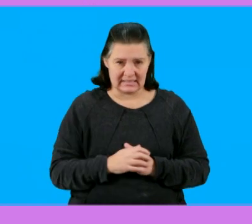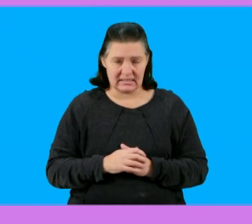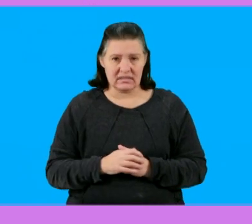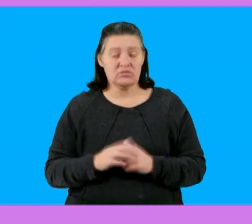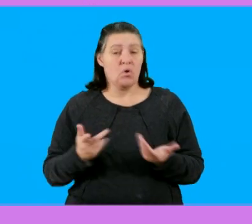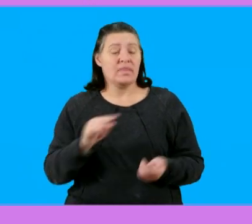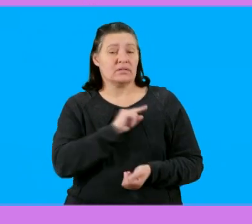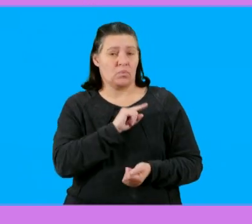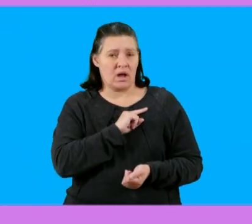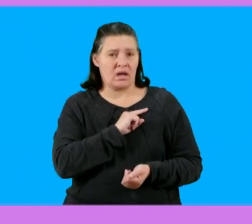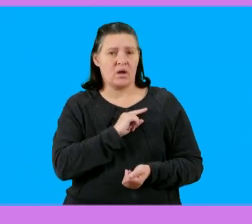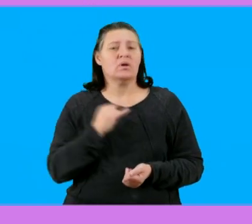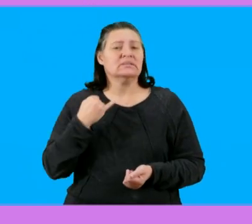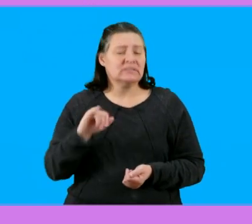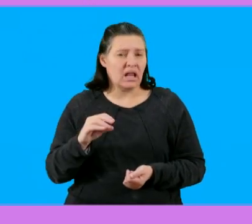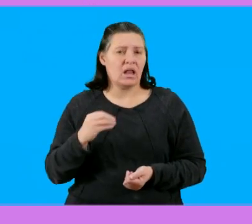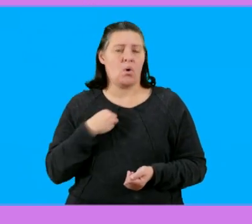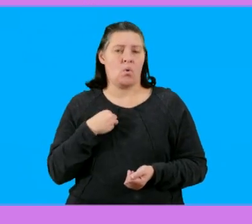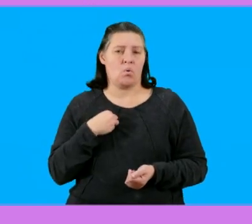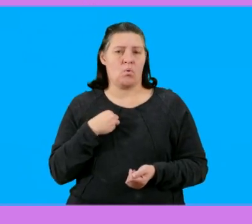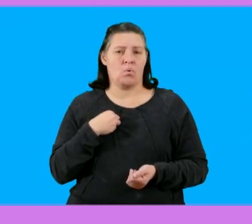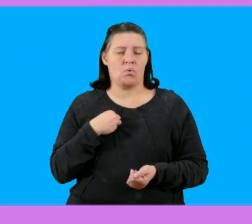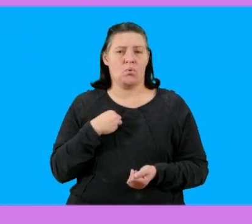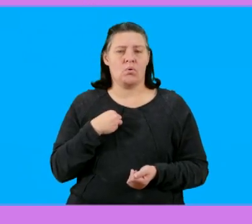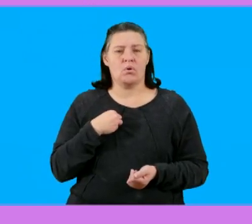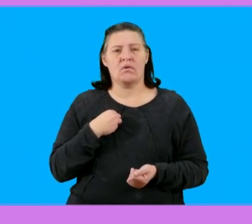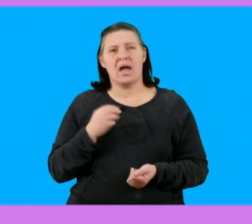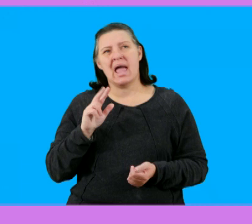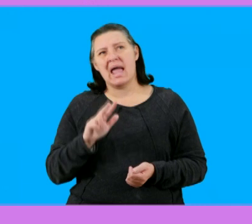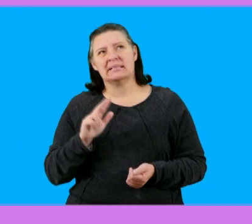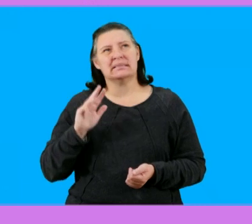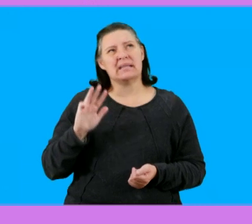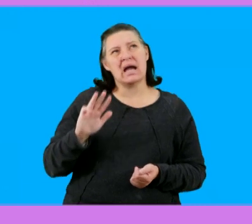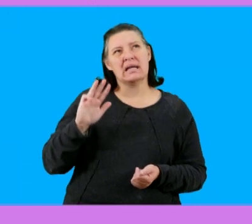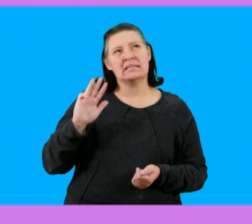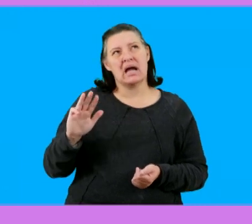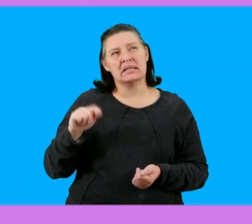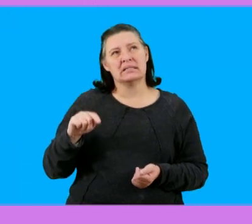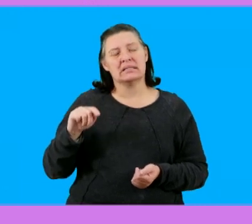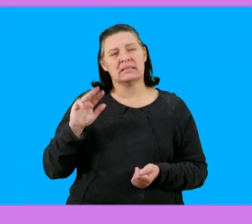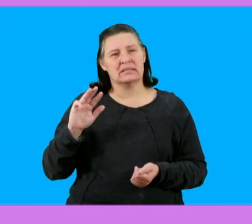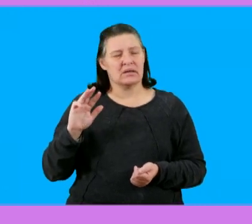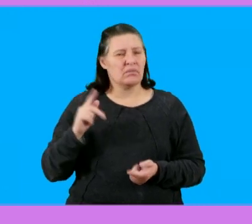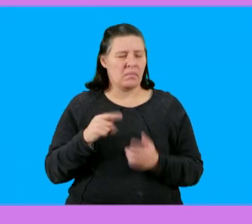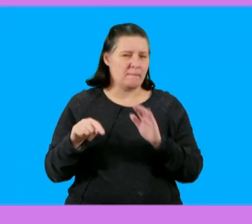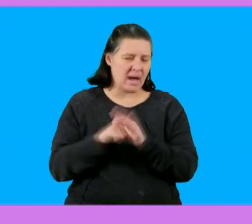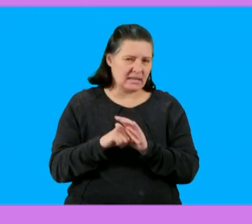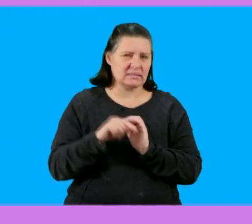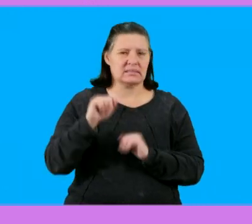cents. So therefore, he will still owe, let's quickly type that in, 8,999